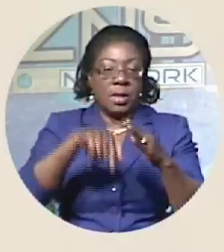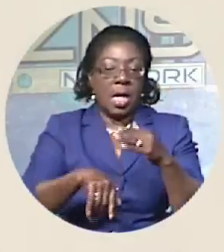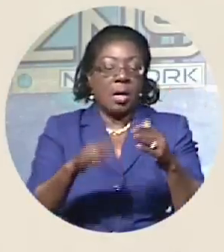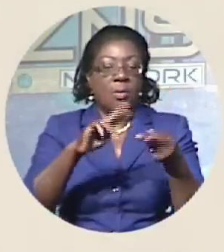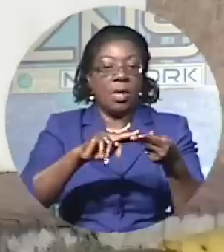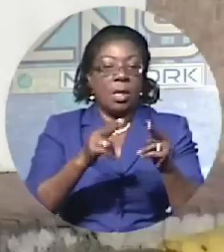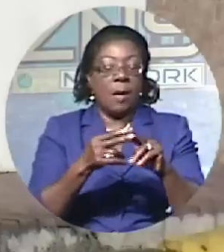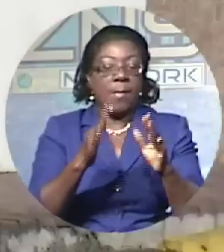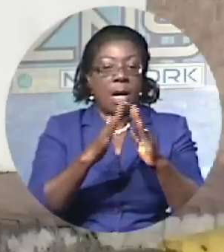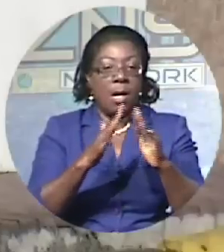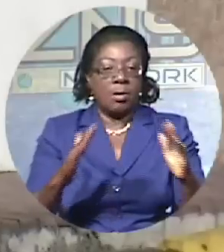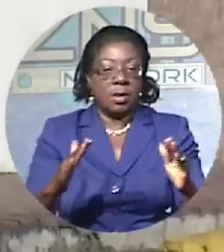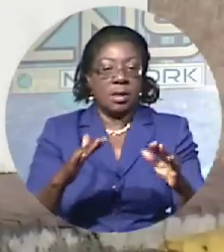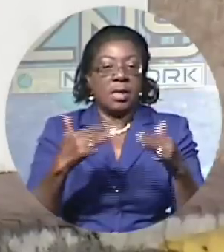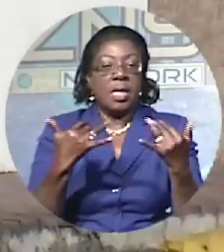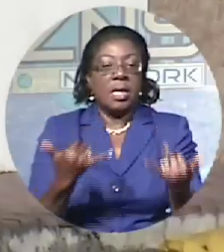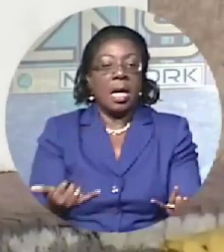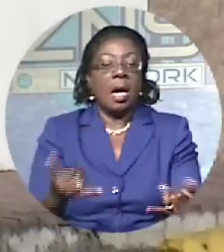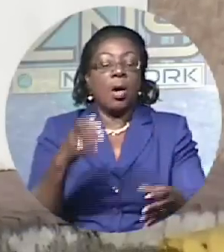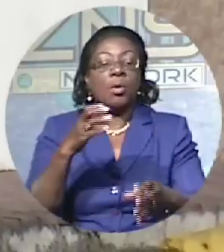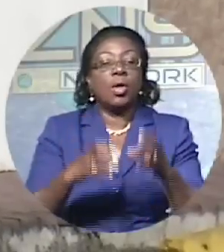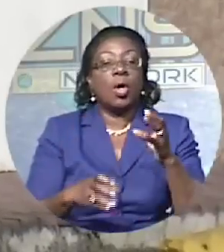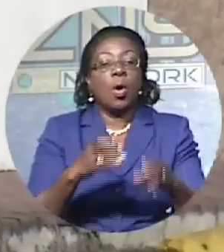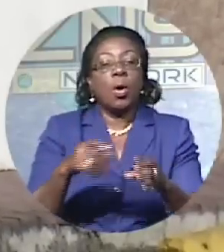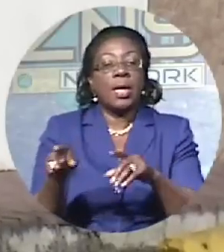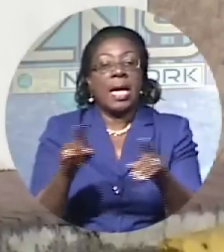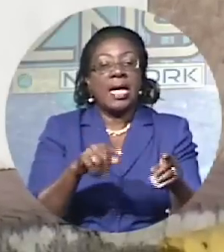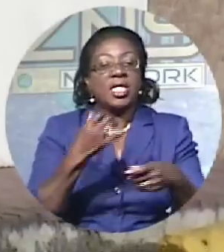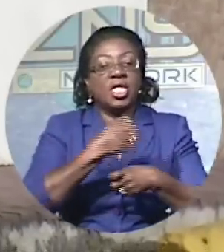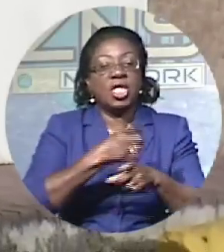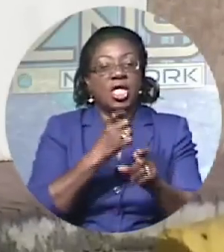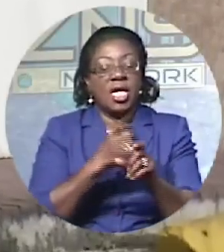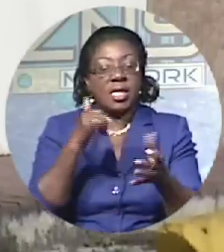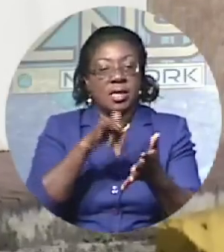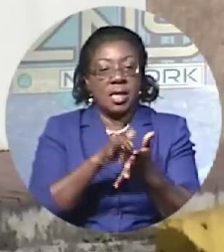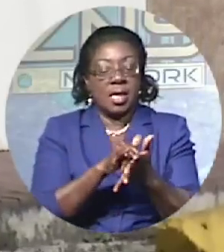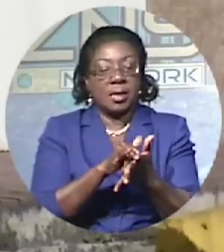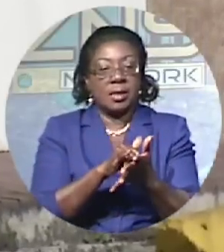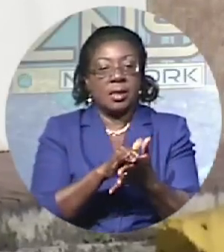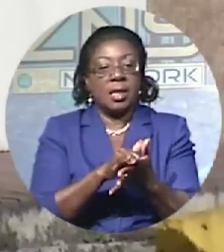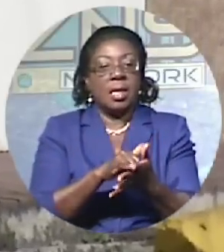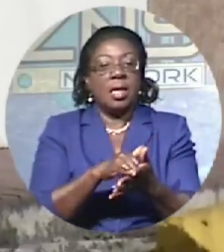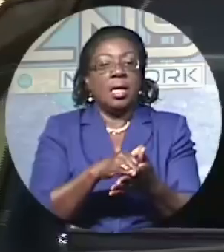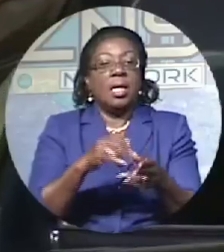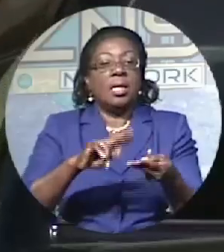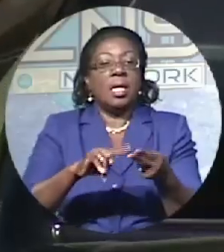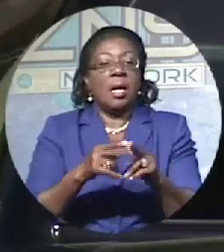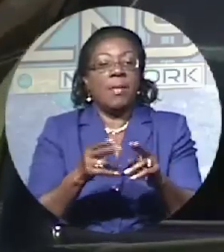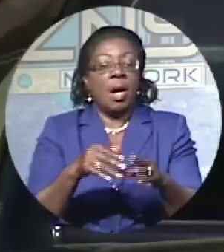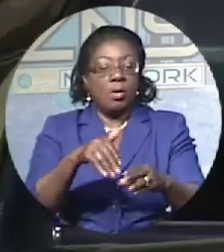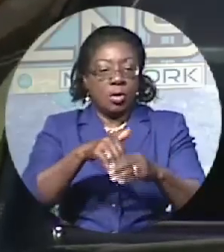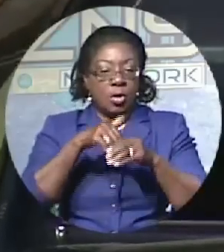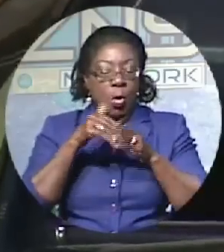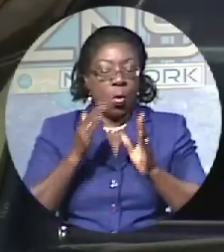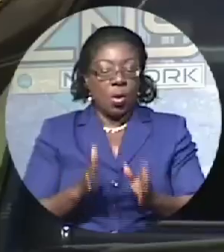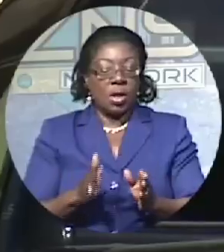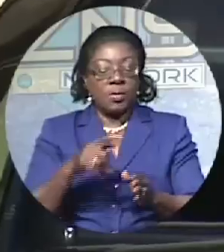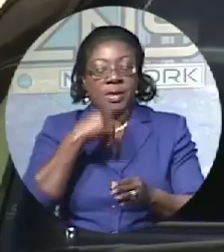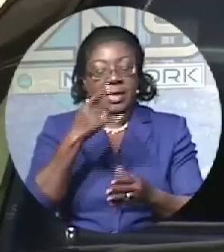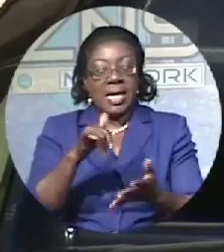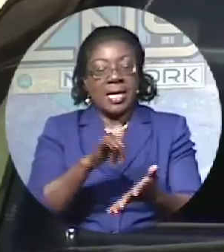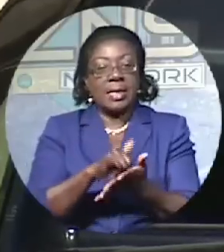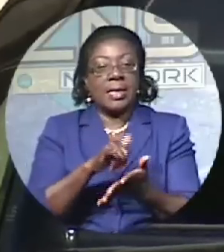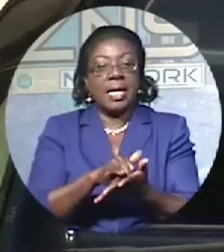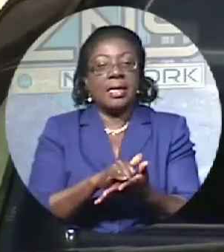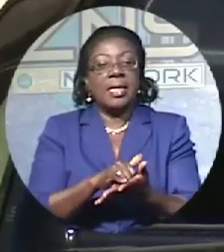an application by the web bosses for an injunction against the police. The web bosses were seeking the injunction on the premise that they